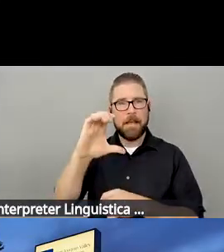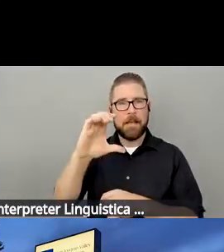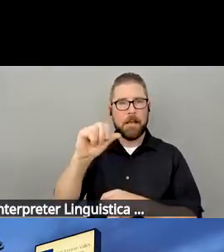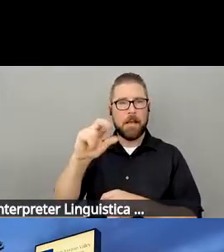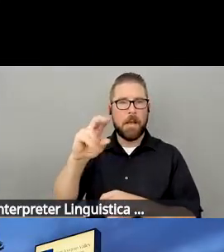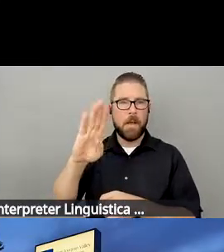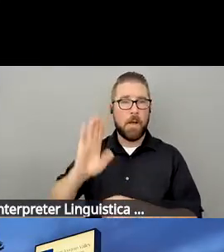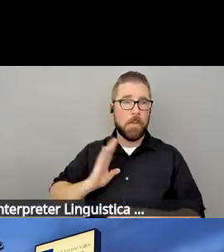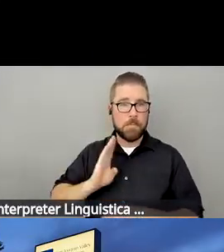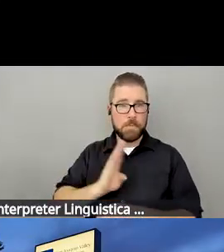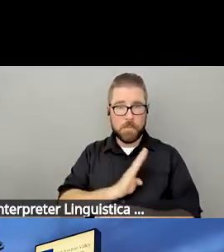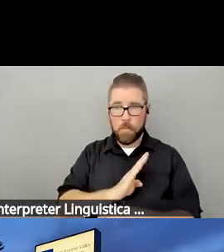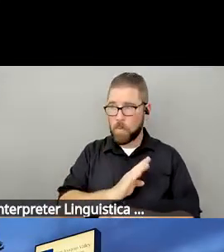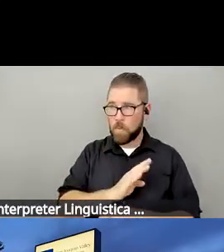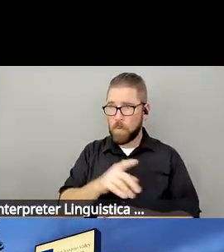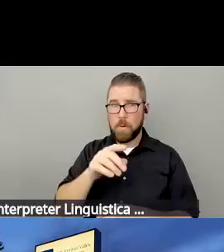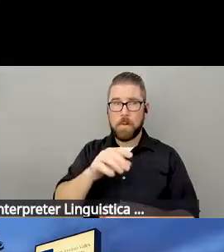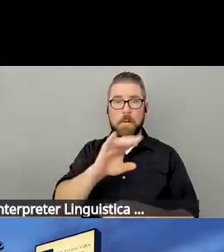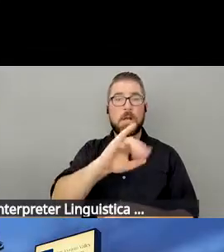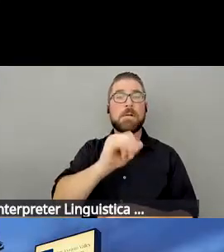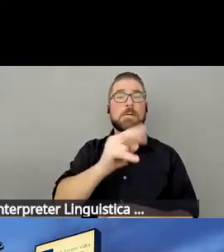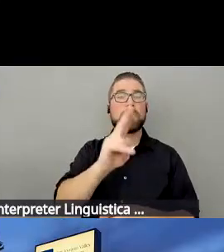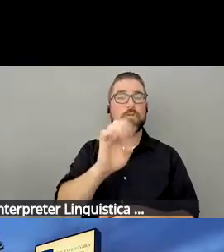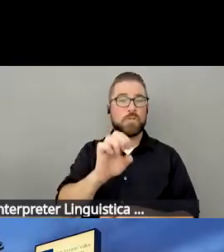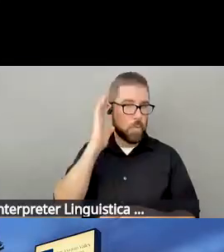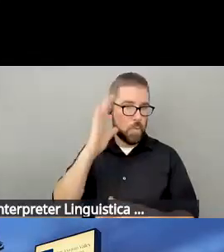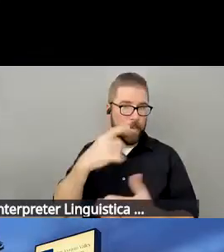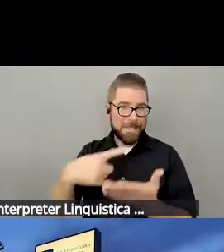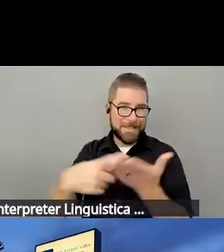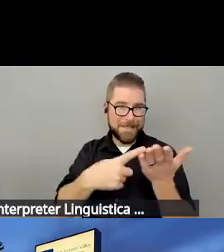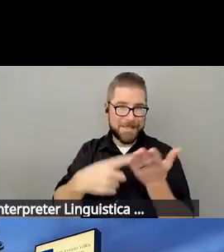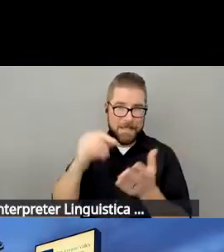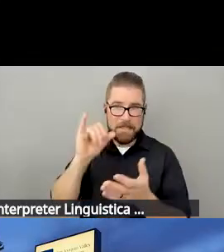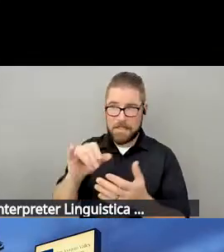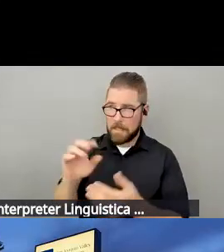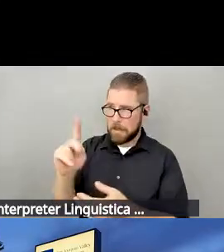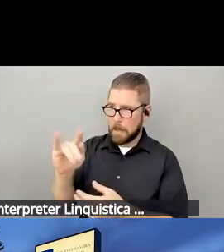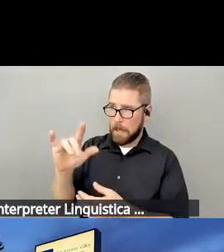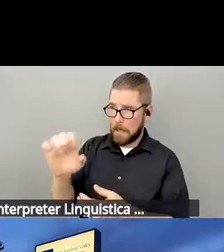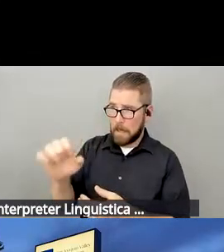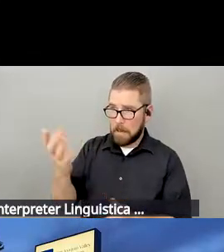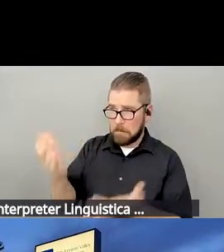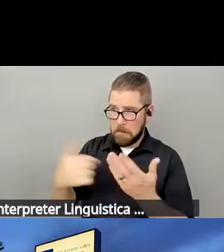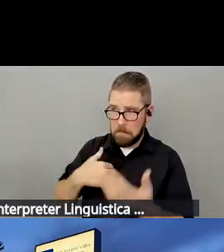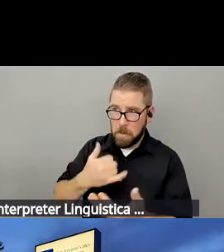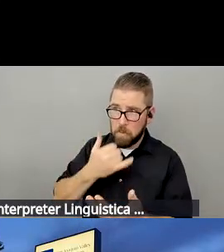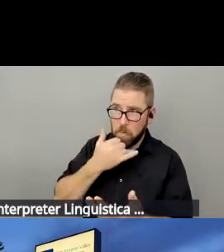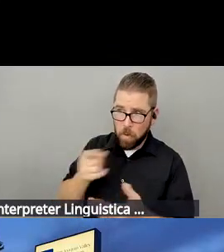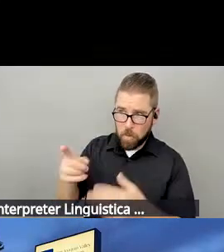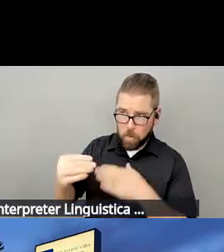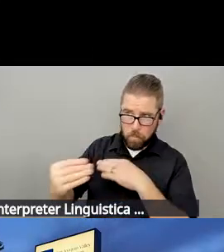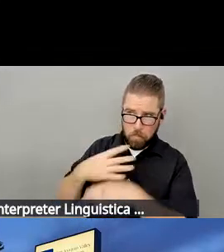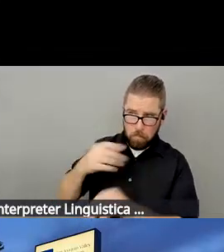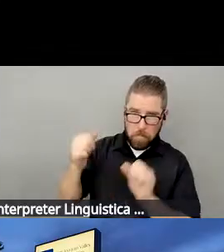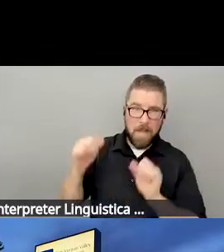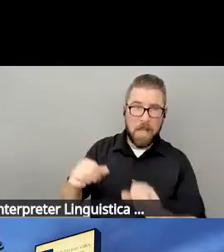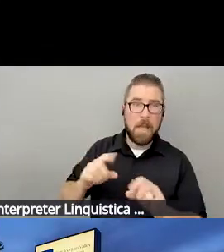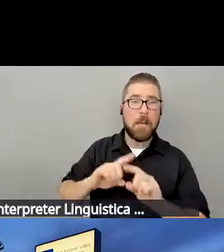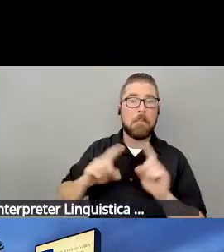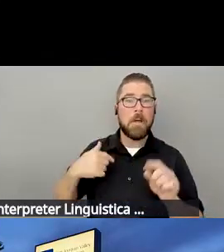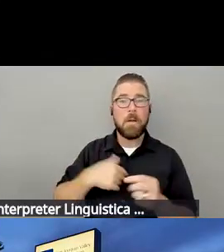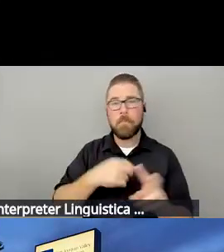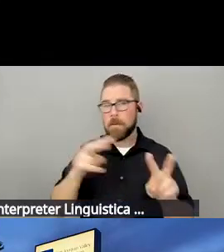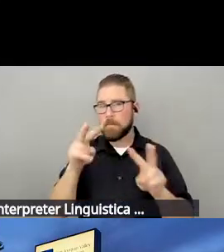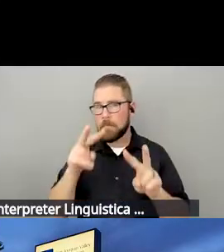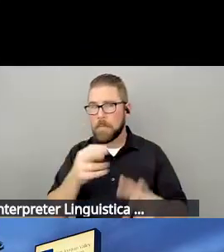correct me if I'm wrong there. So these are things that are happening really soon here. So we are hoping that, again, as Kyle kind of